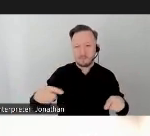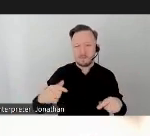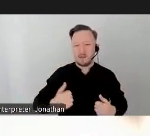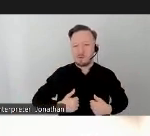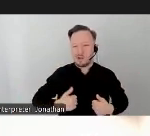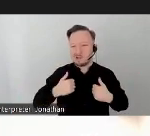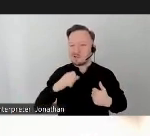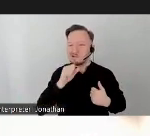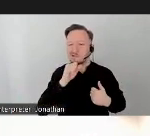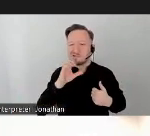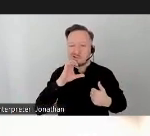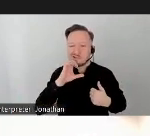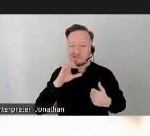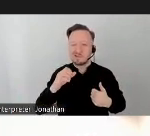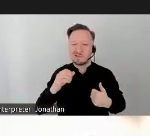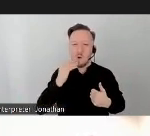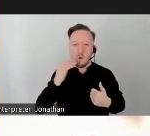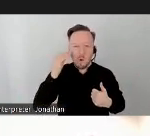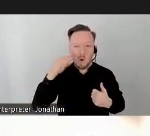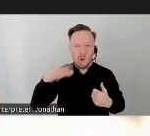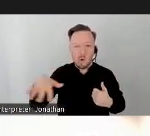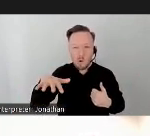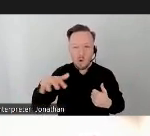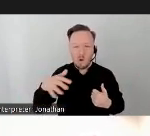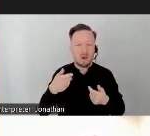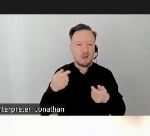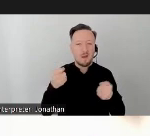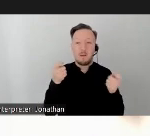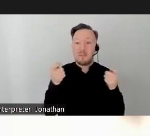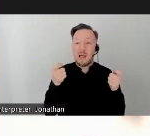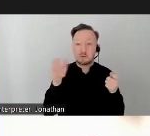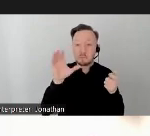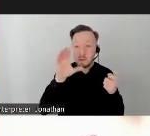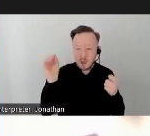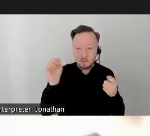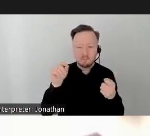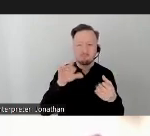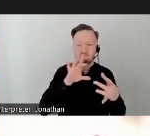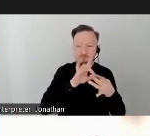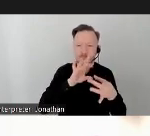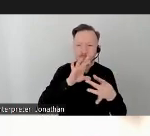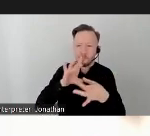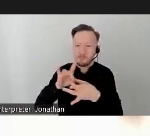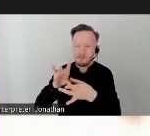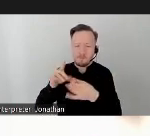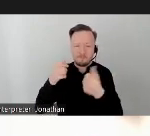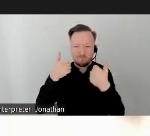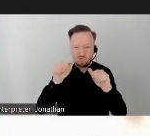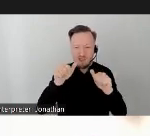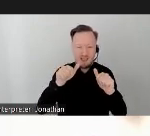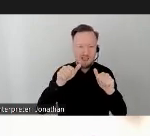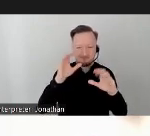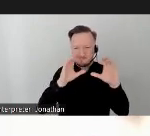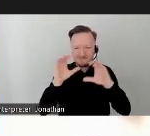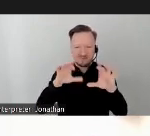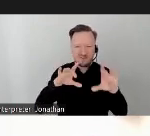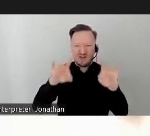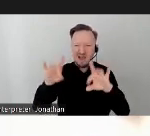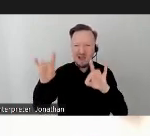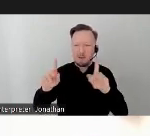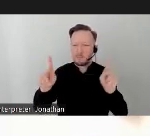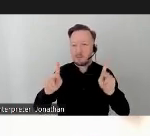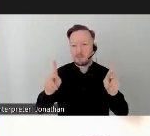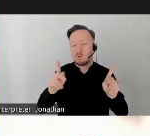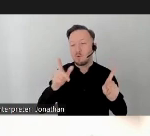for senior livings. We do business with management companies just so that we have access to individuals that may